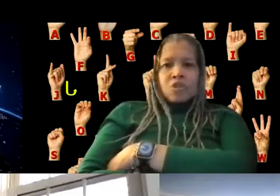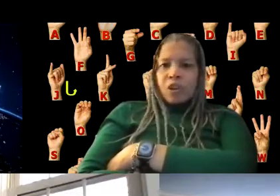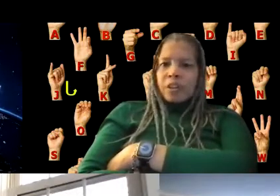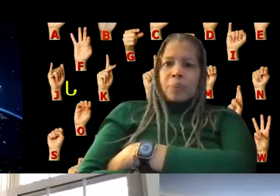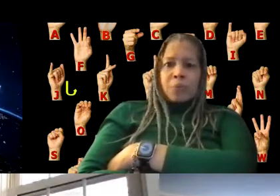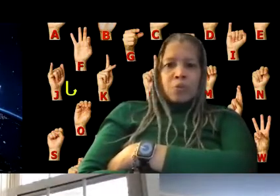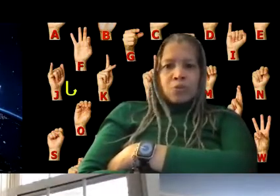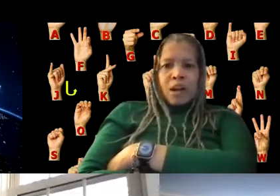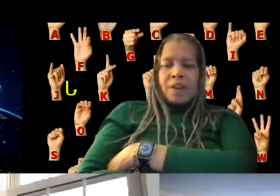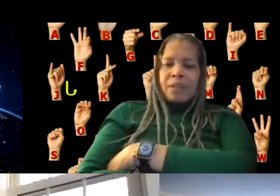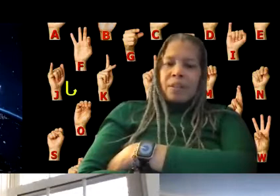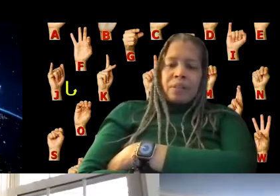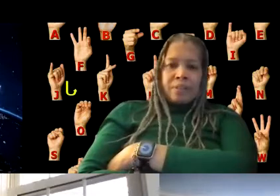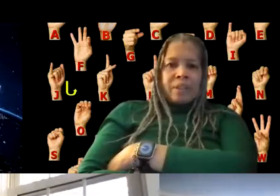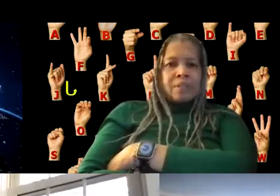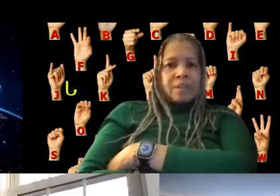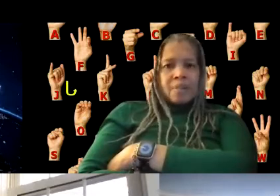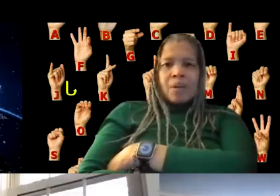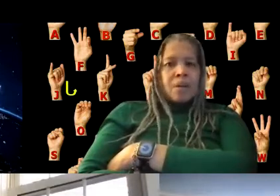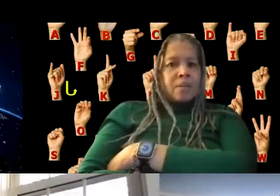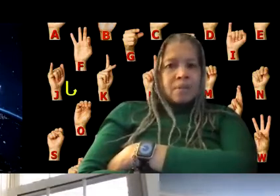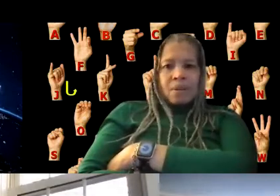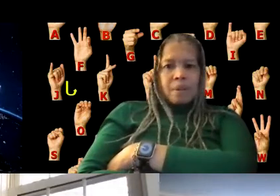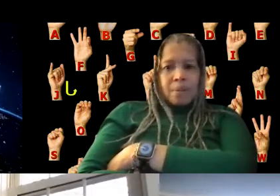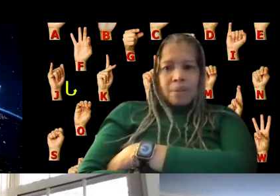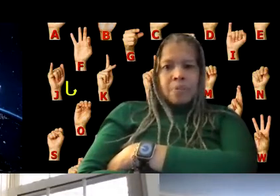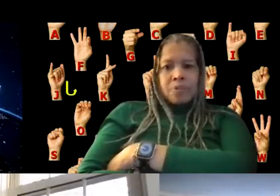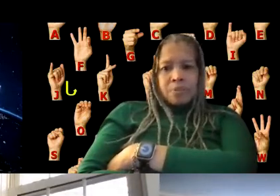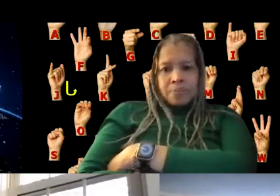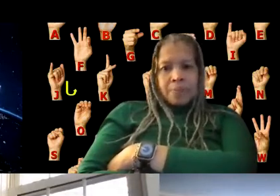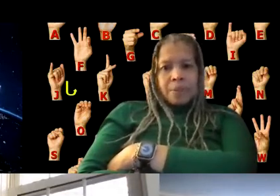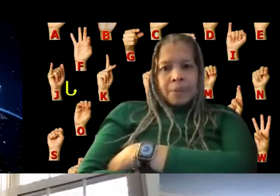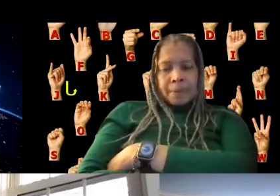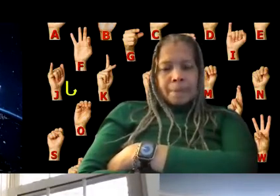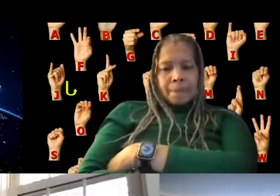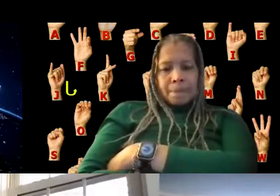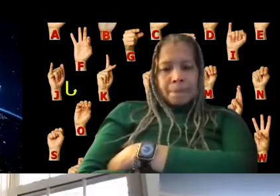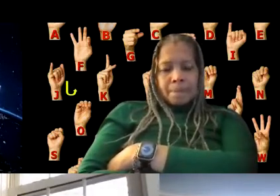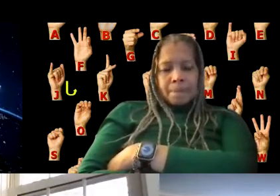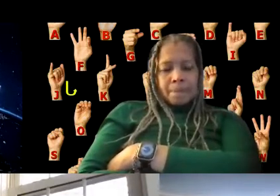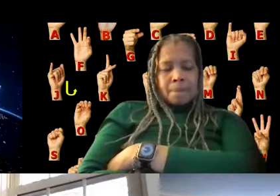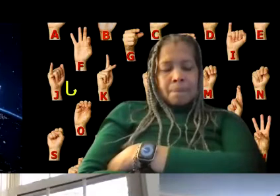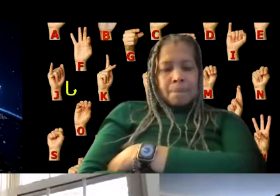the majority of the people who drive and innovate in STEM are baby boomers.